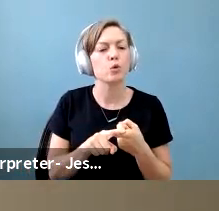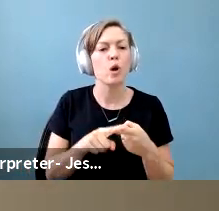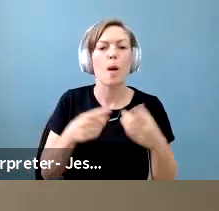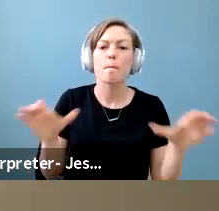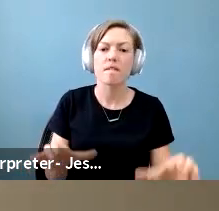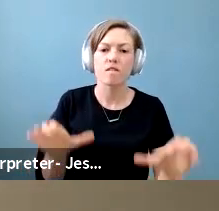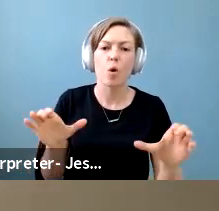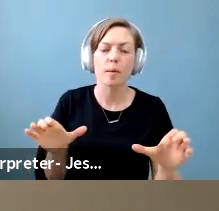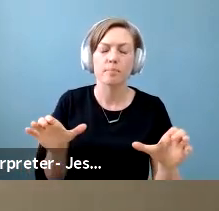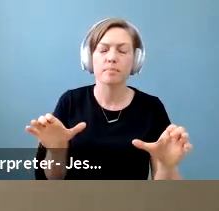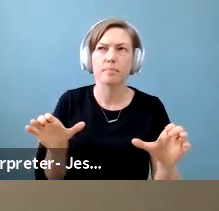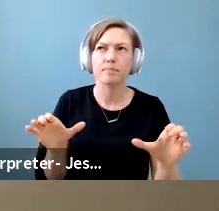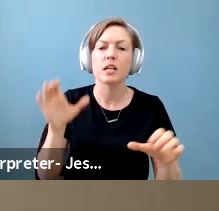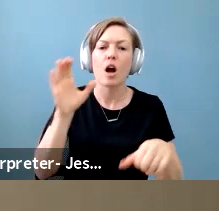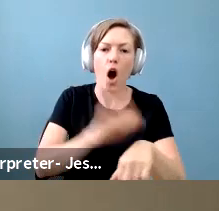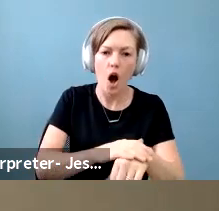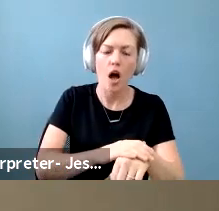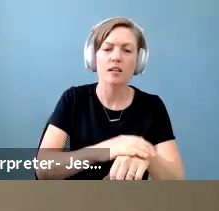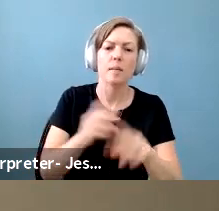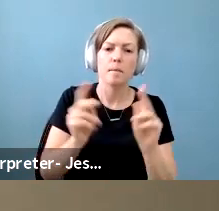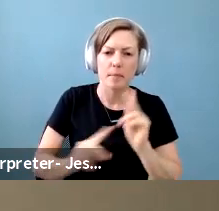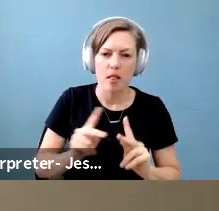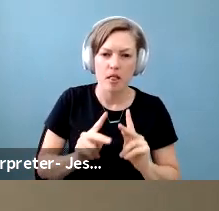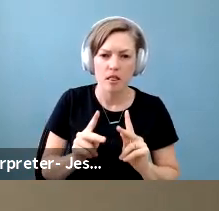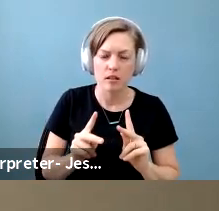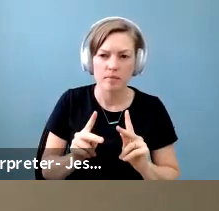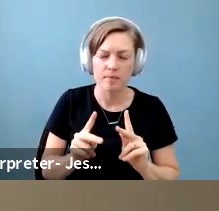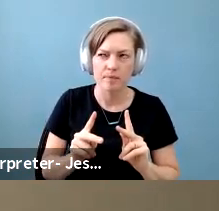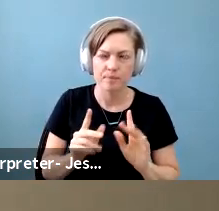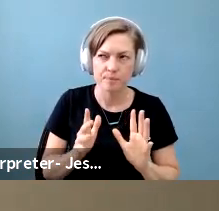perform on people,